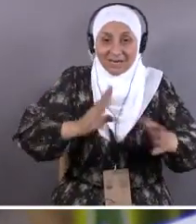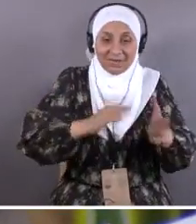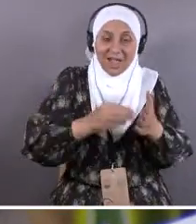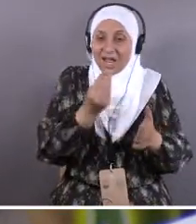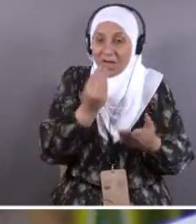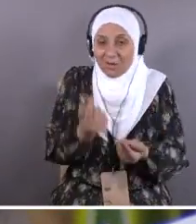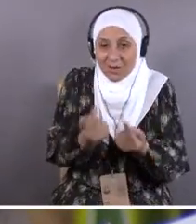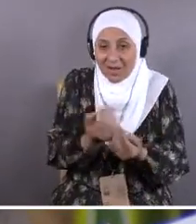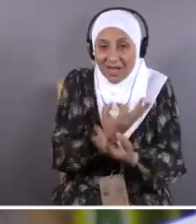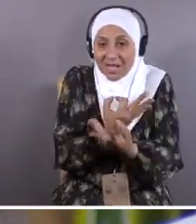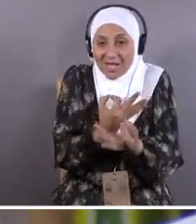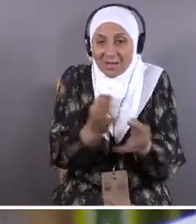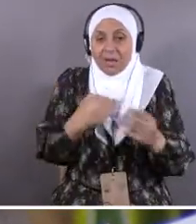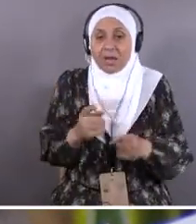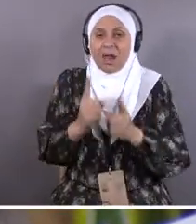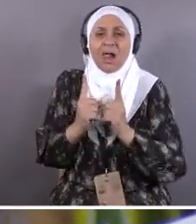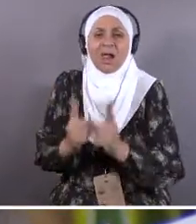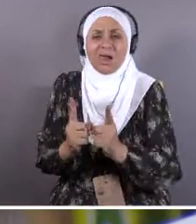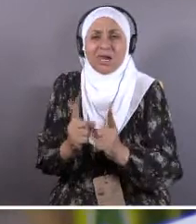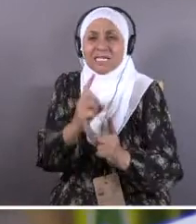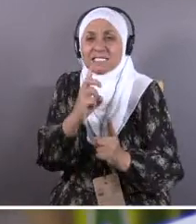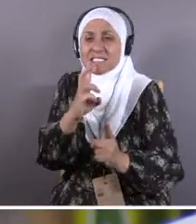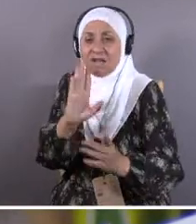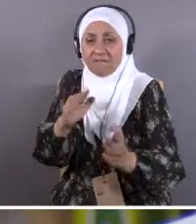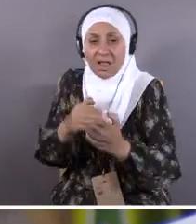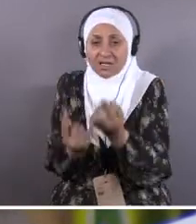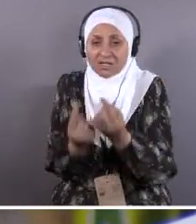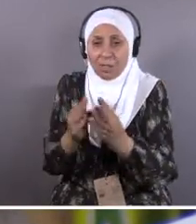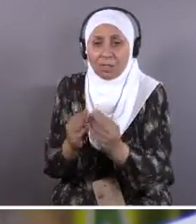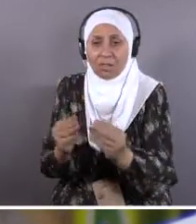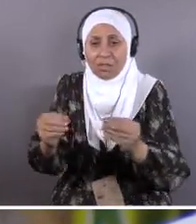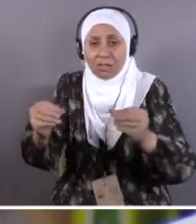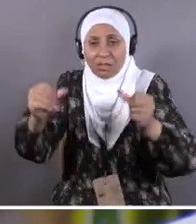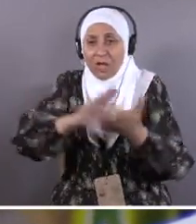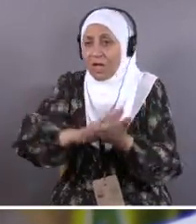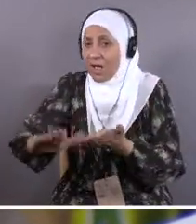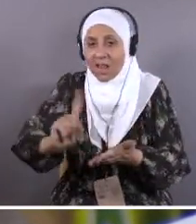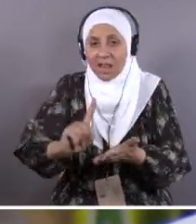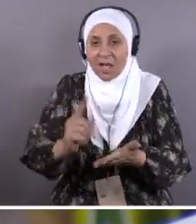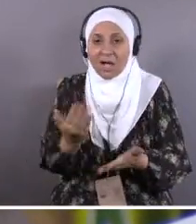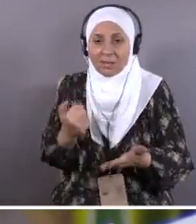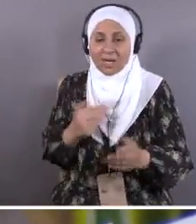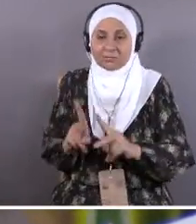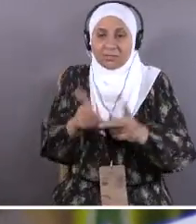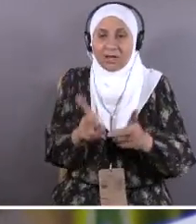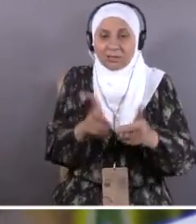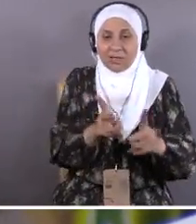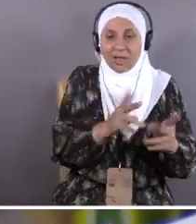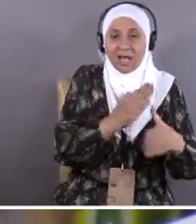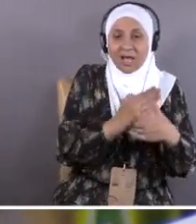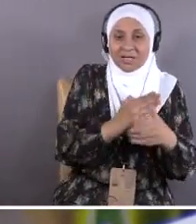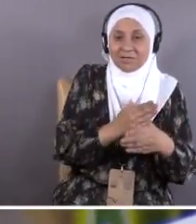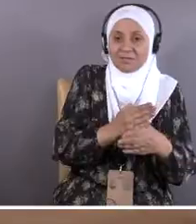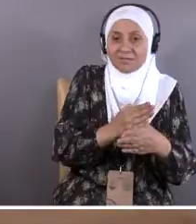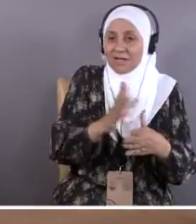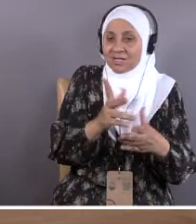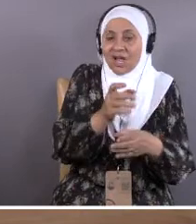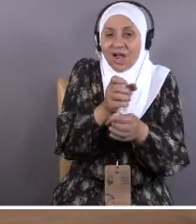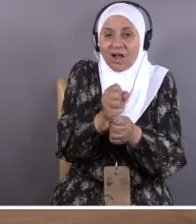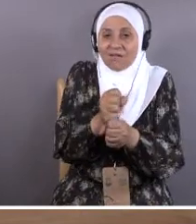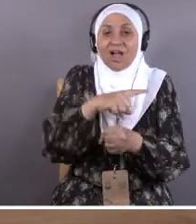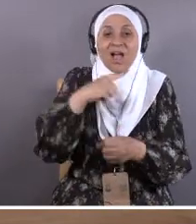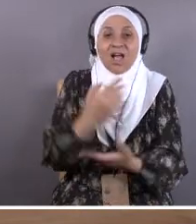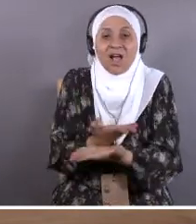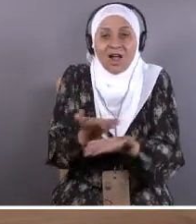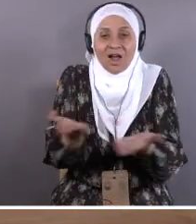have the food that we need from the trees and do not last in a one place in a way